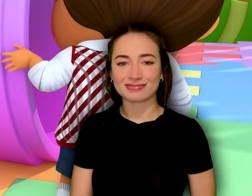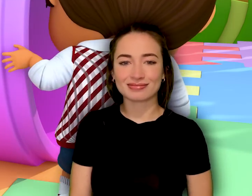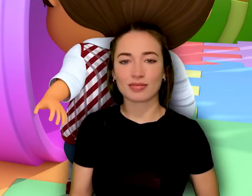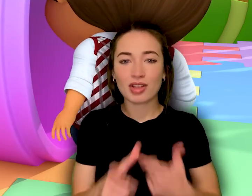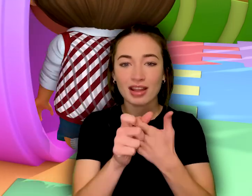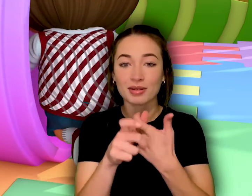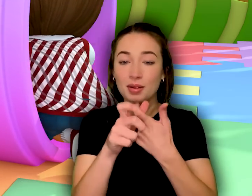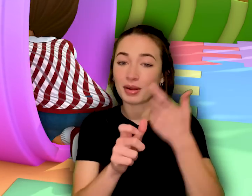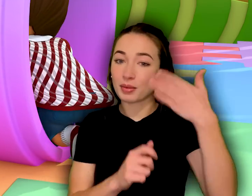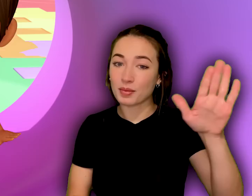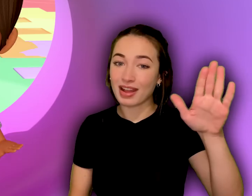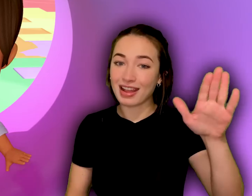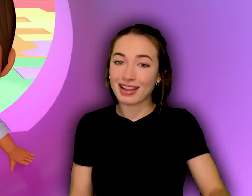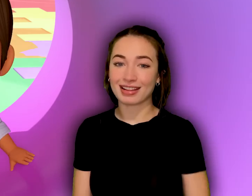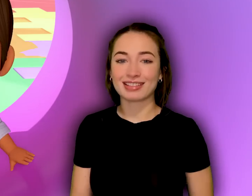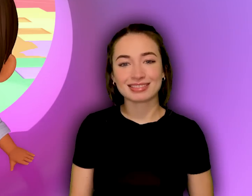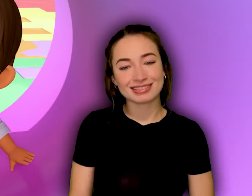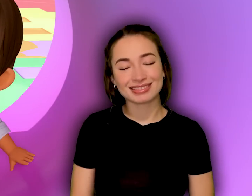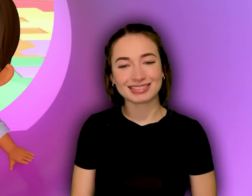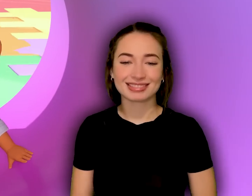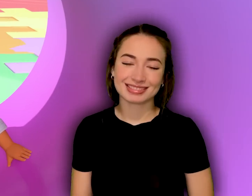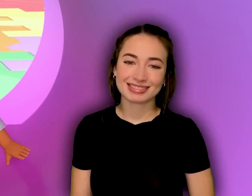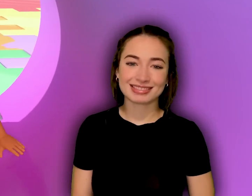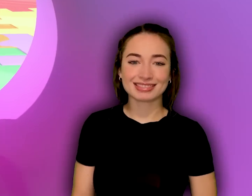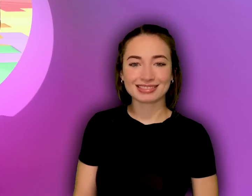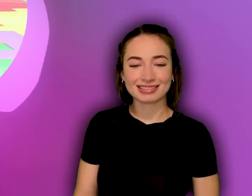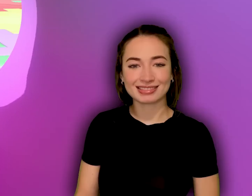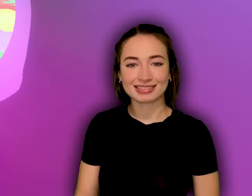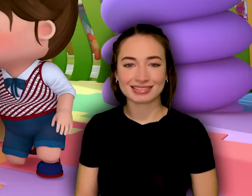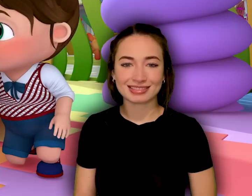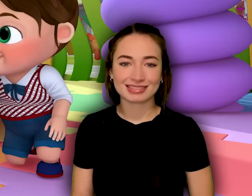peek run run run away